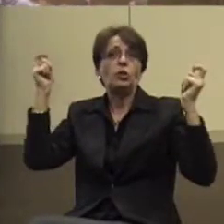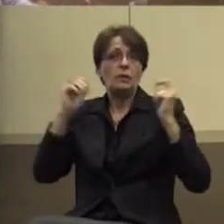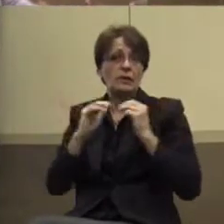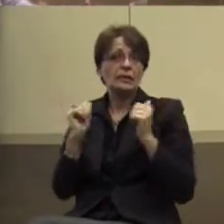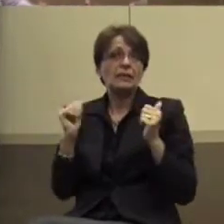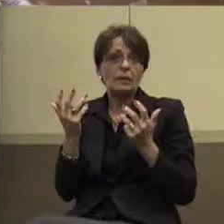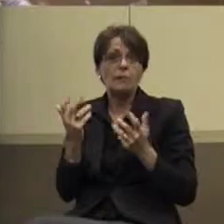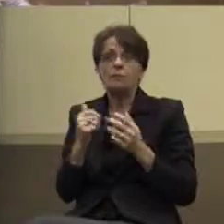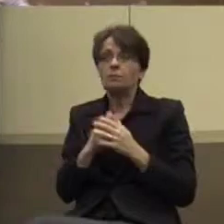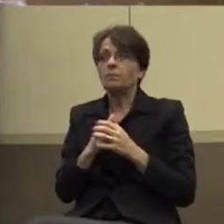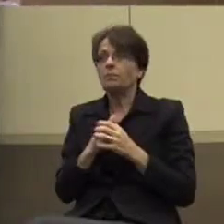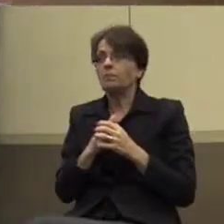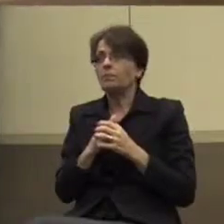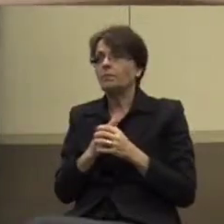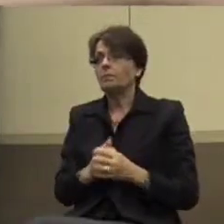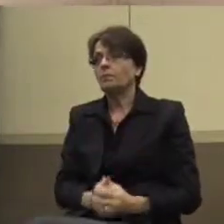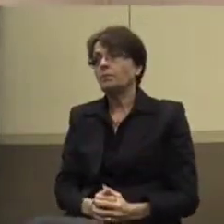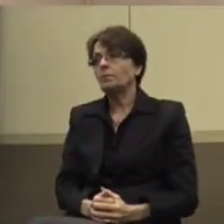Usually.